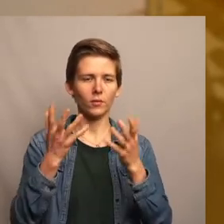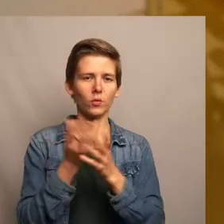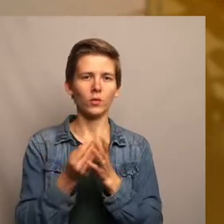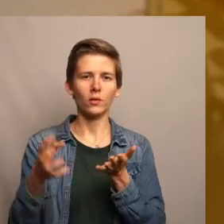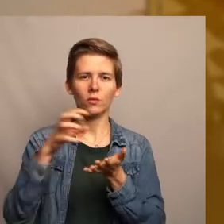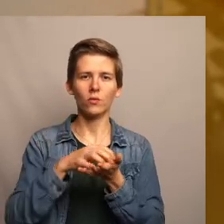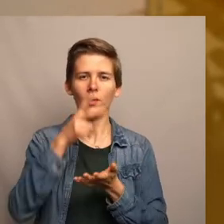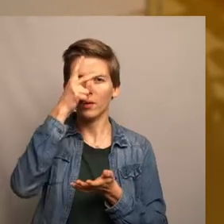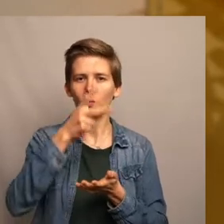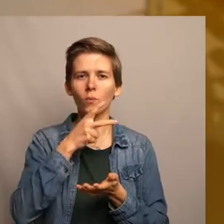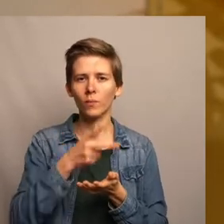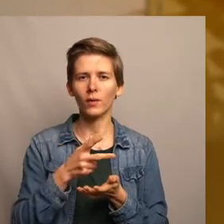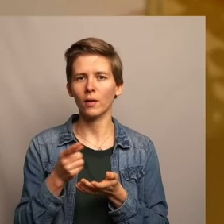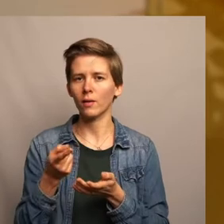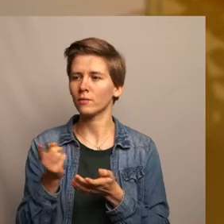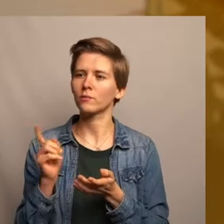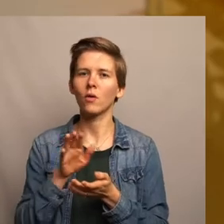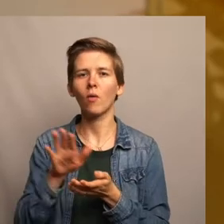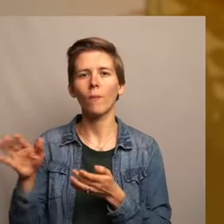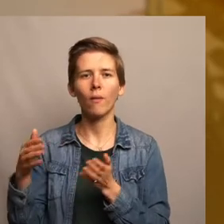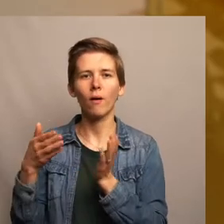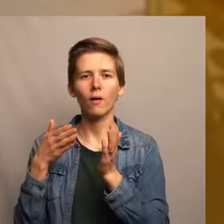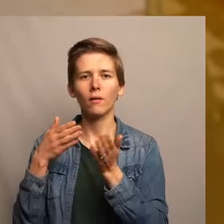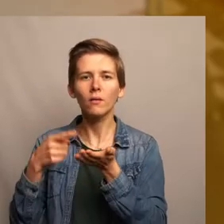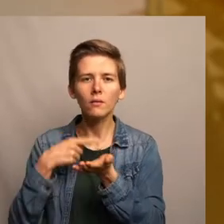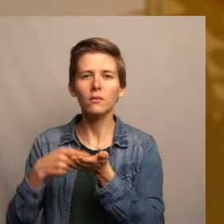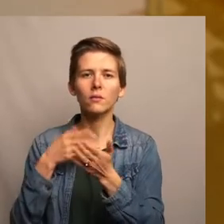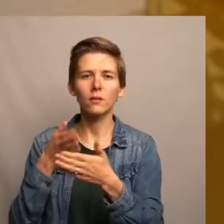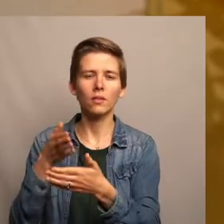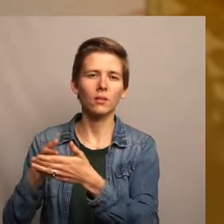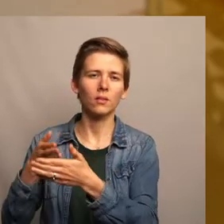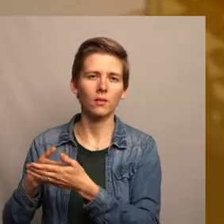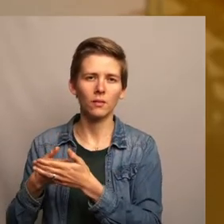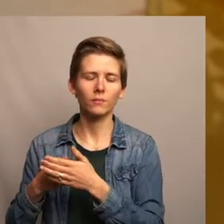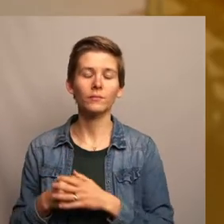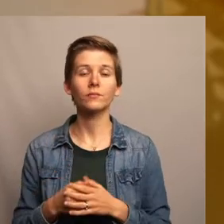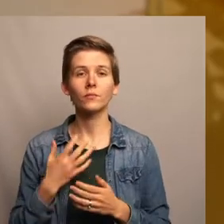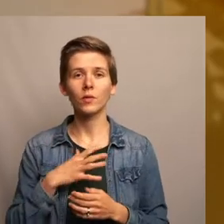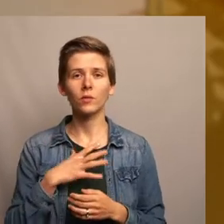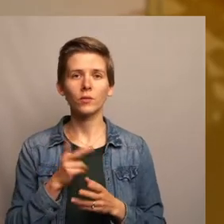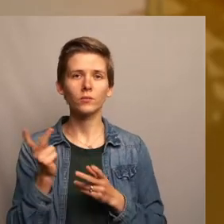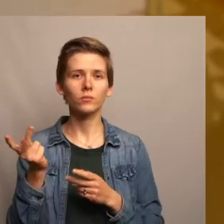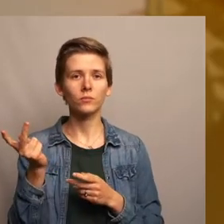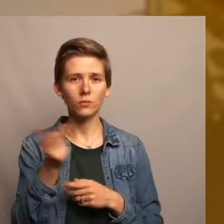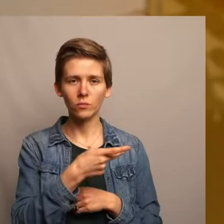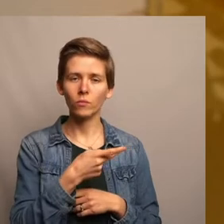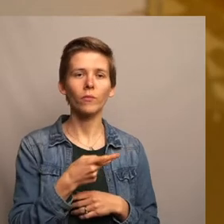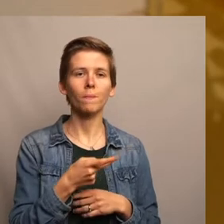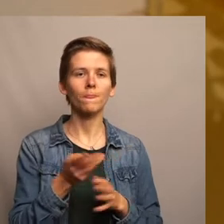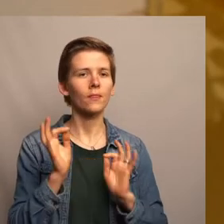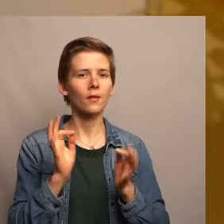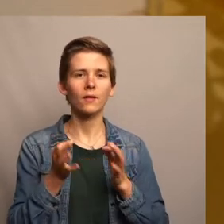of obstacles. And I wanted to ask you, what do you think, what kind of a